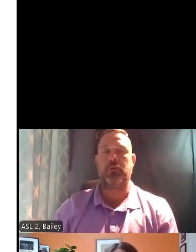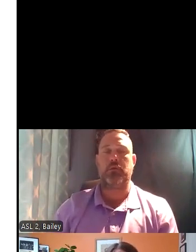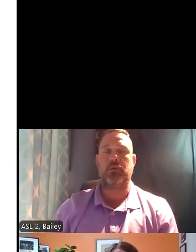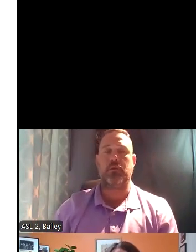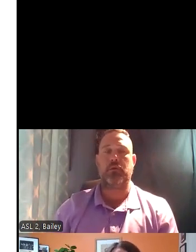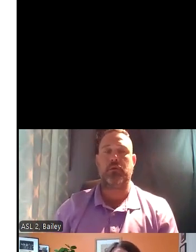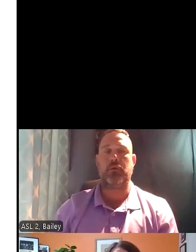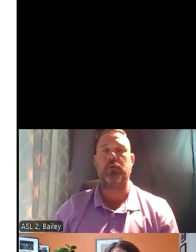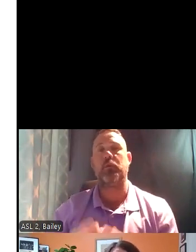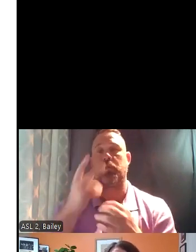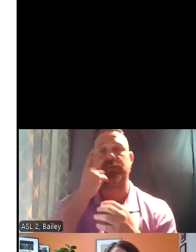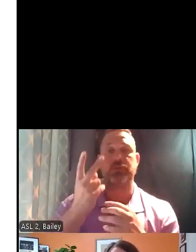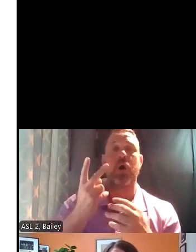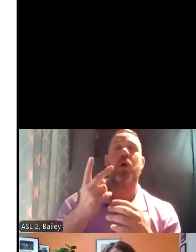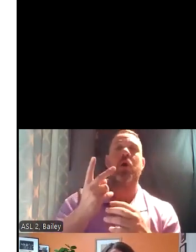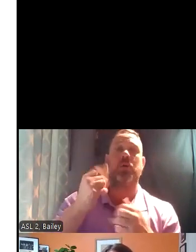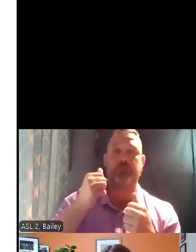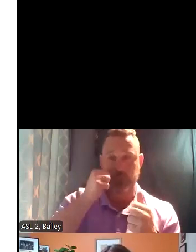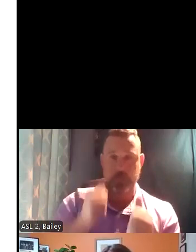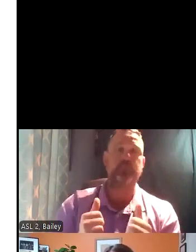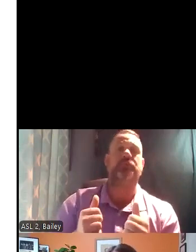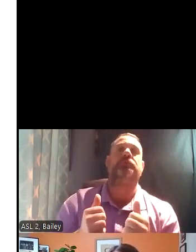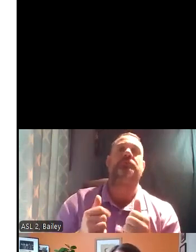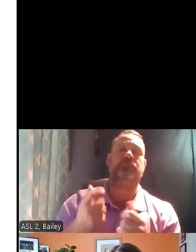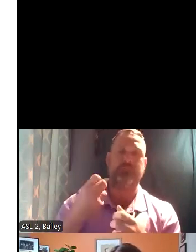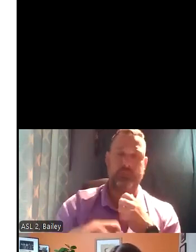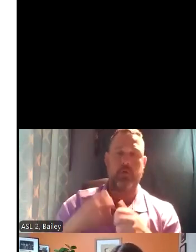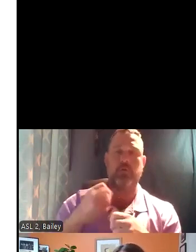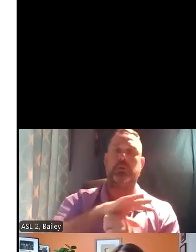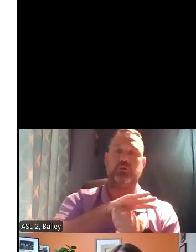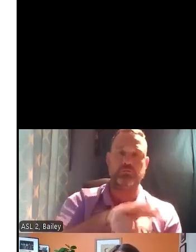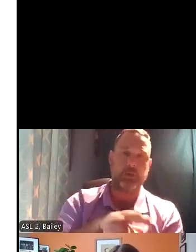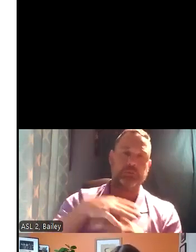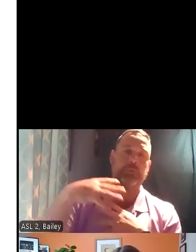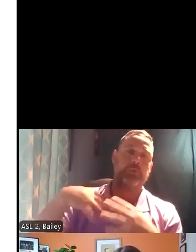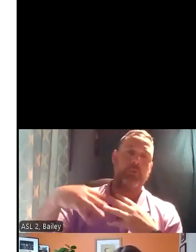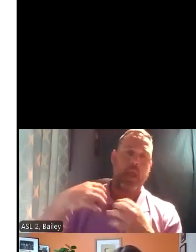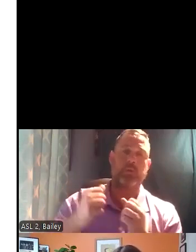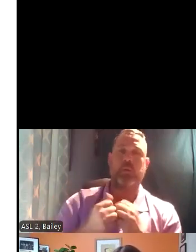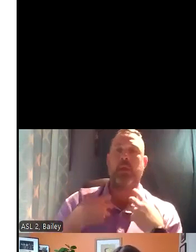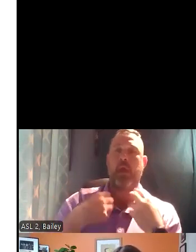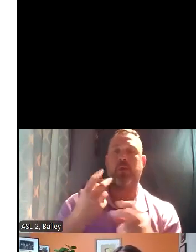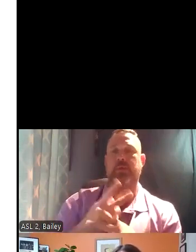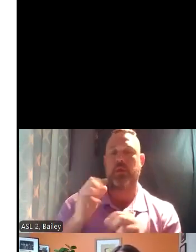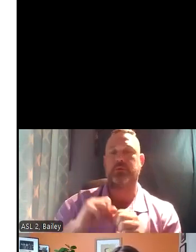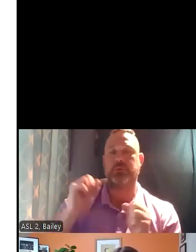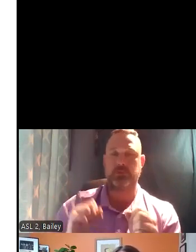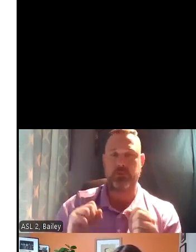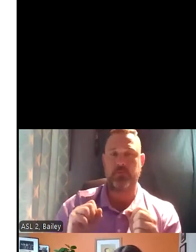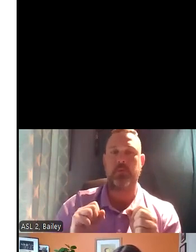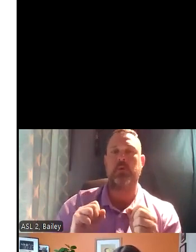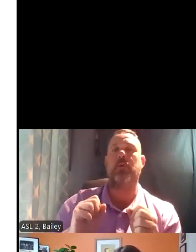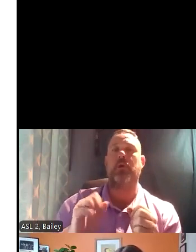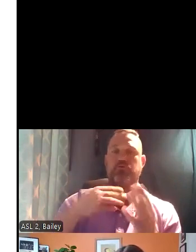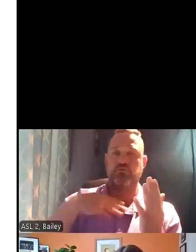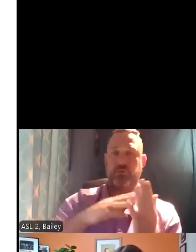We also saw that dementia caregivers express difficulty and stress interacting with their healthcare system and addressing their own